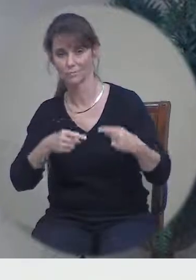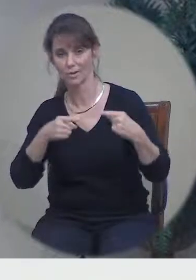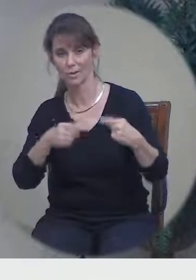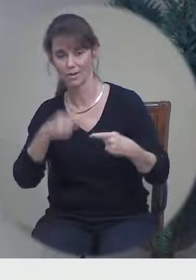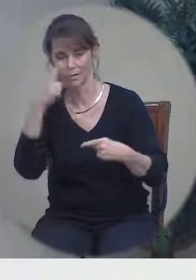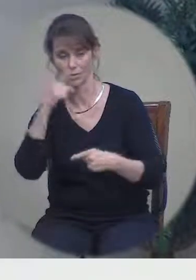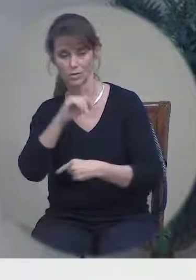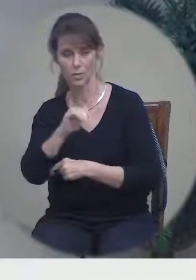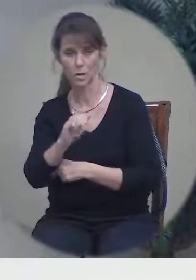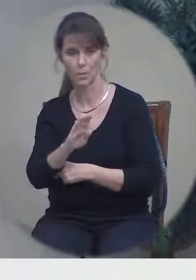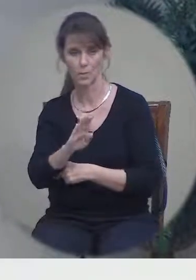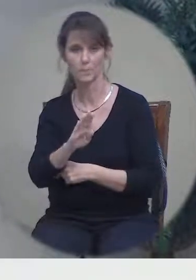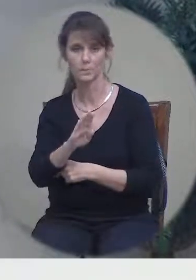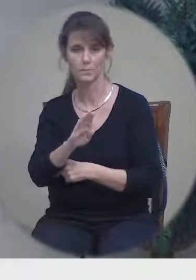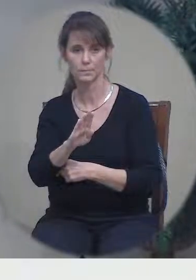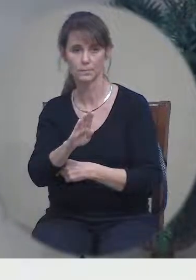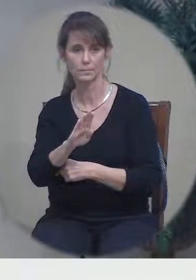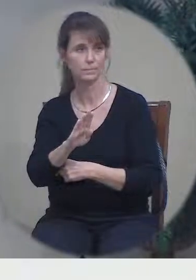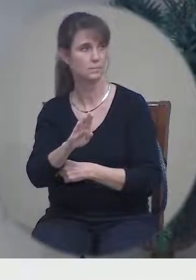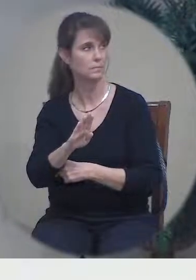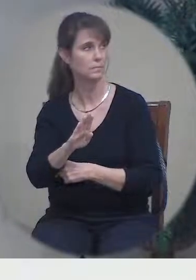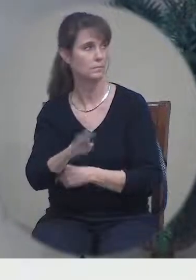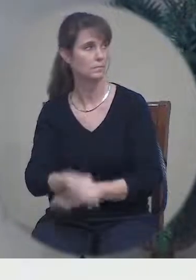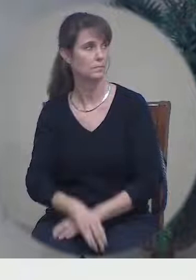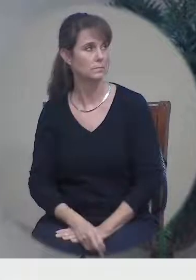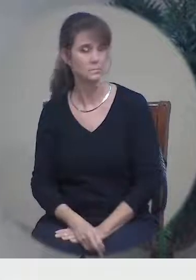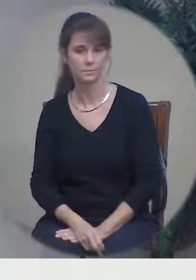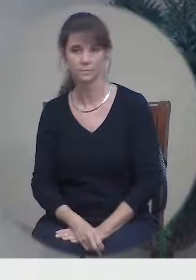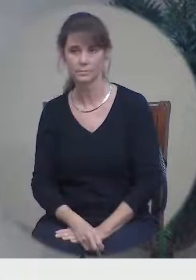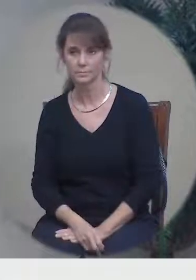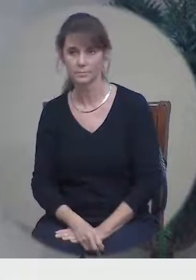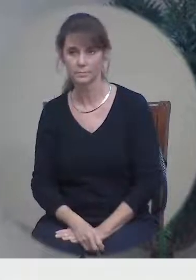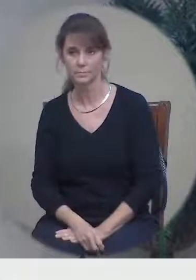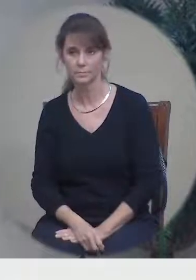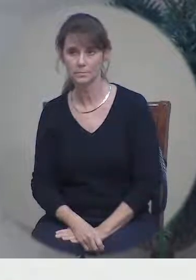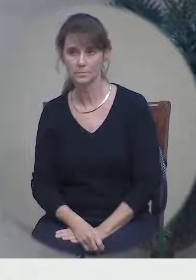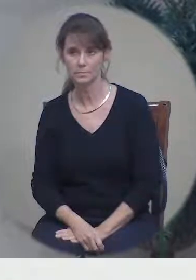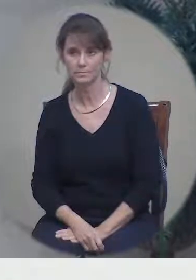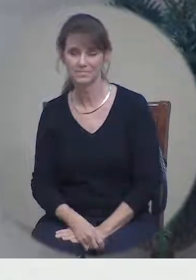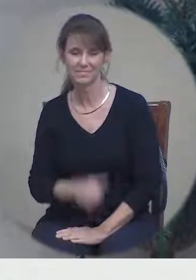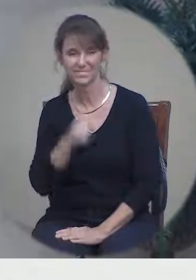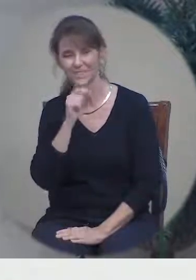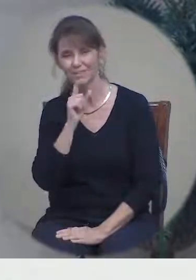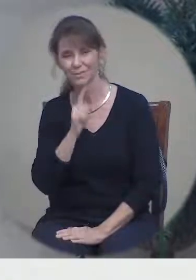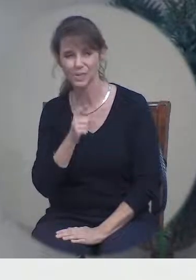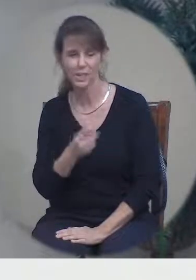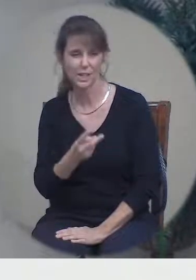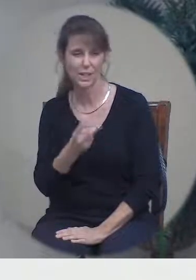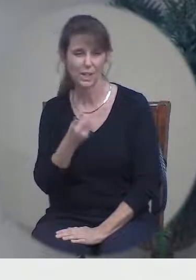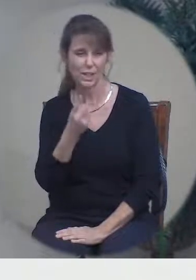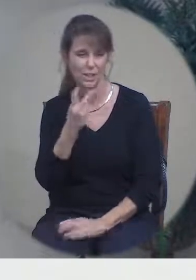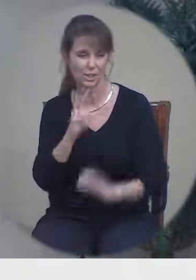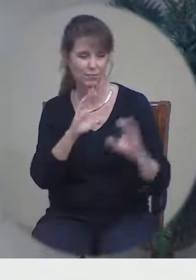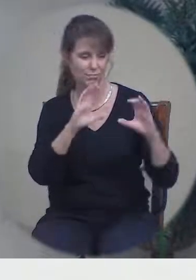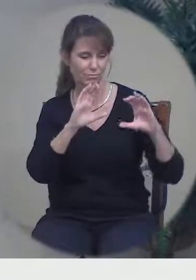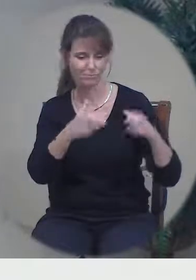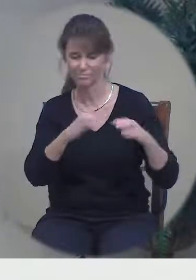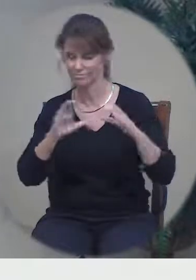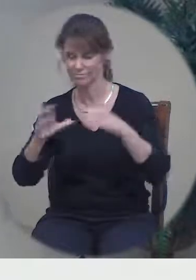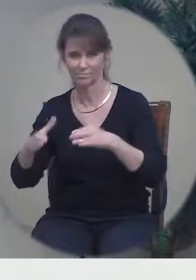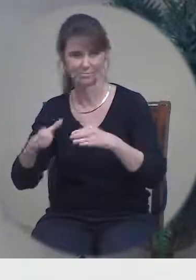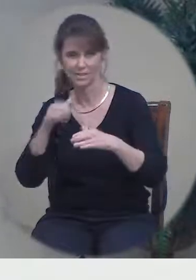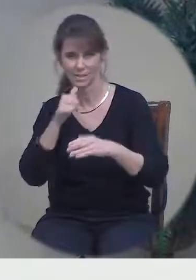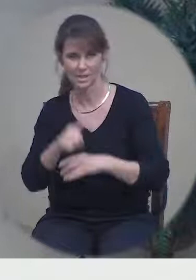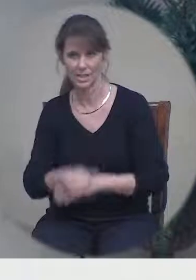highlighted those, if you will, just in quotation marks, because it's really not two sets of trials. We see a set of trials in chapter 1,